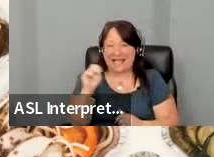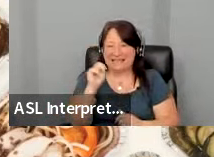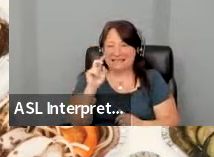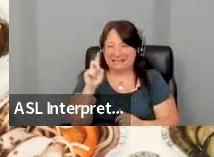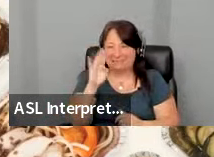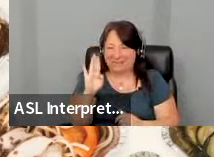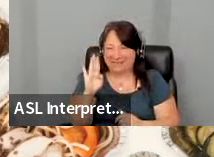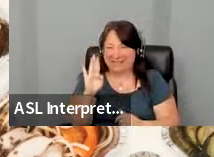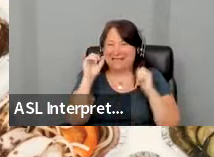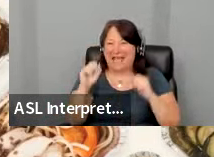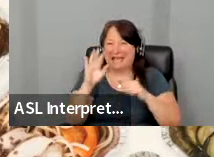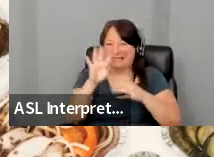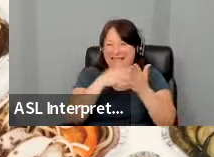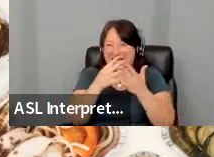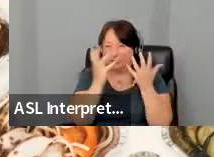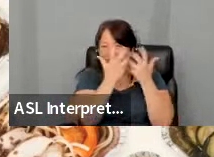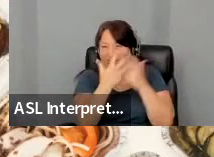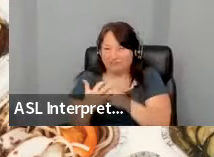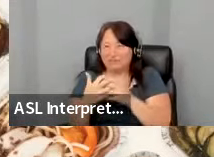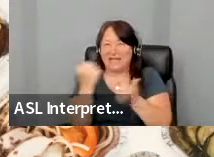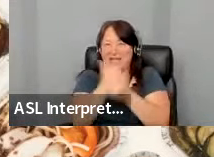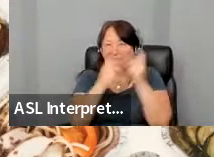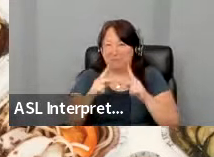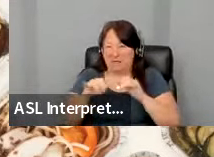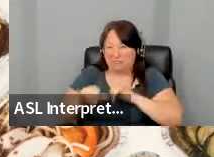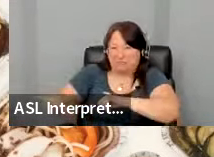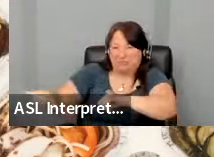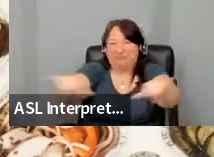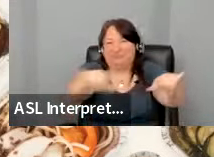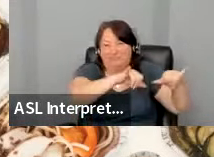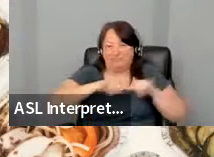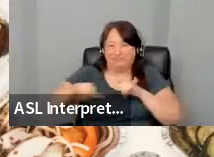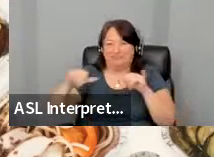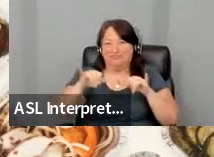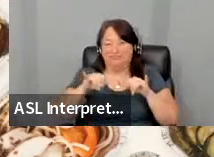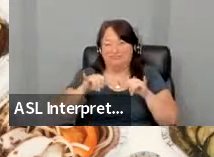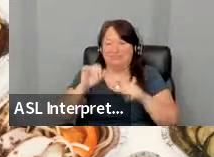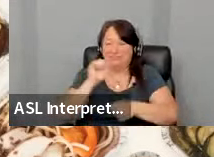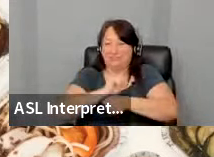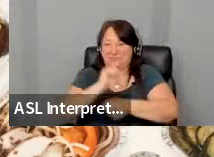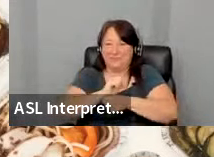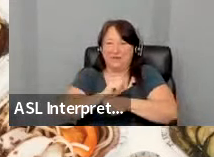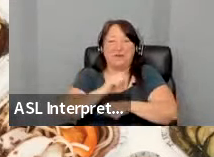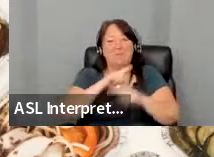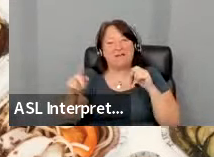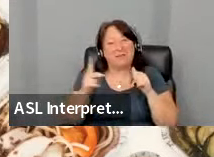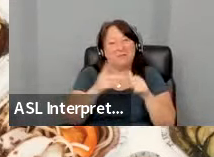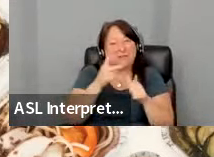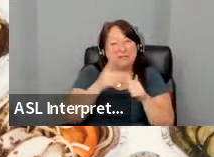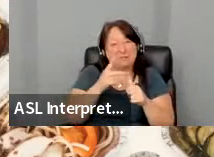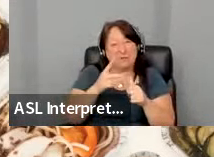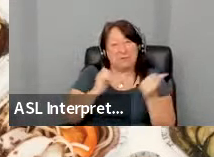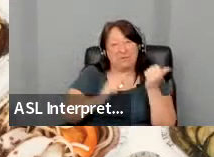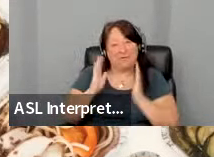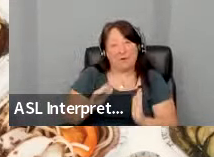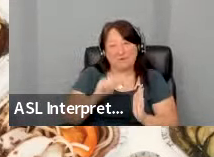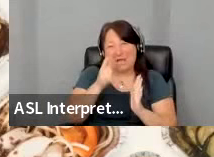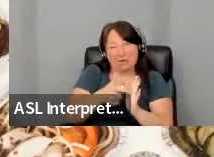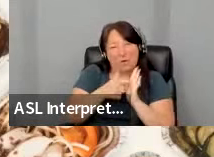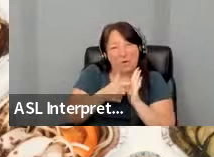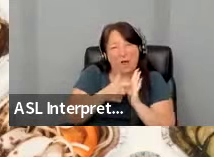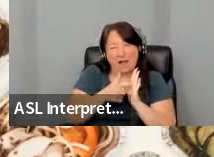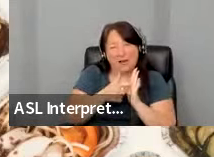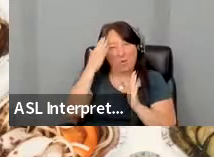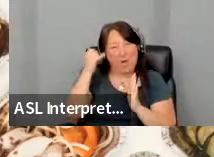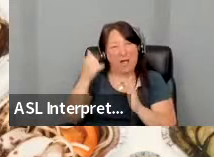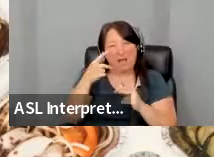sync schedules up, get everybody on the same page. Though I will mention that for principal performers, it's not a requirement that be the reason that the